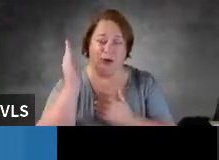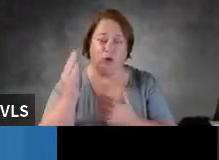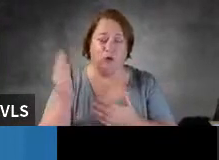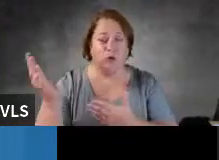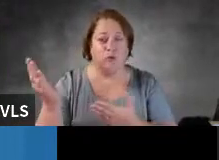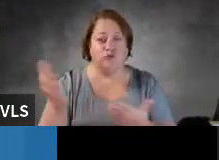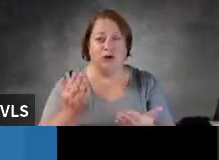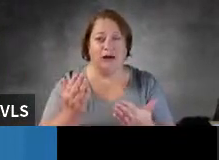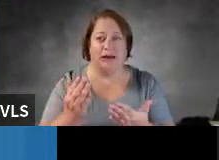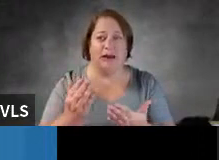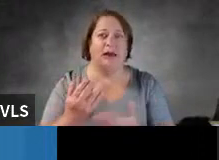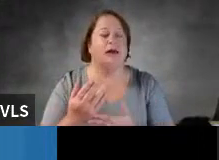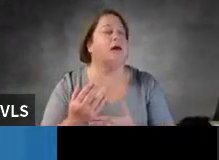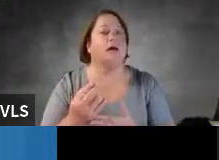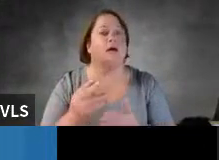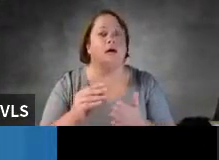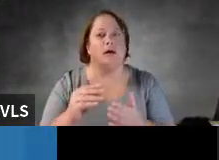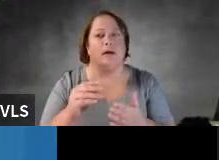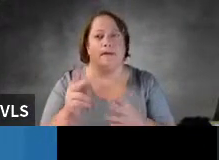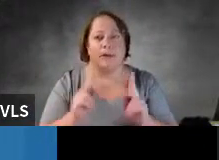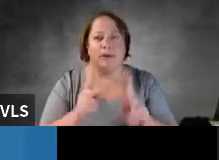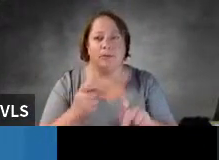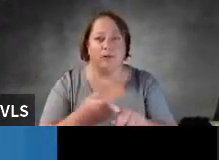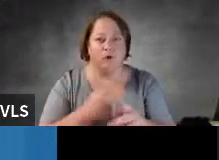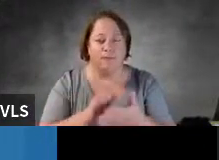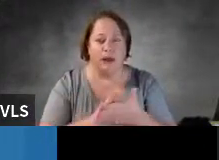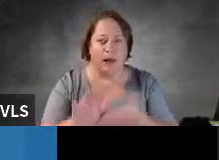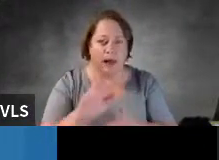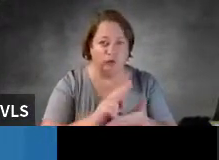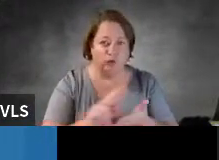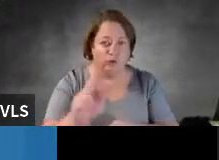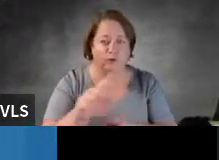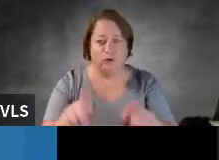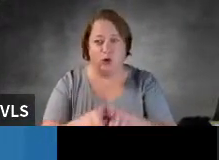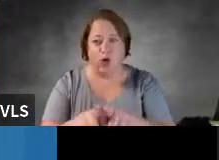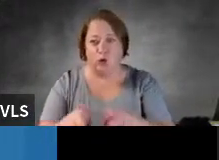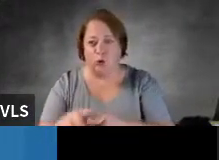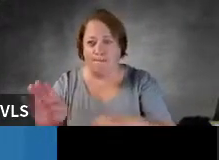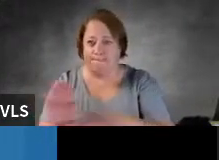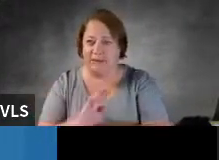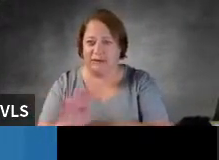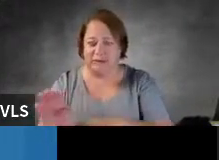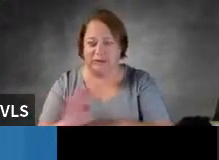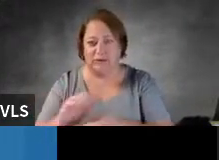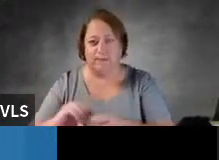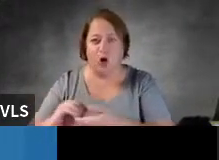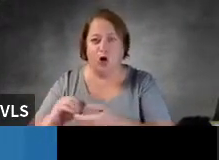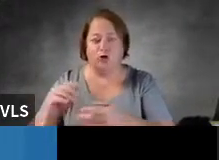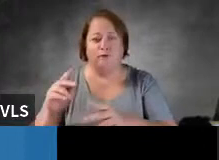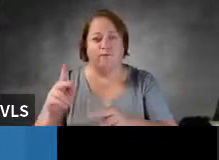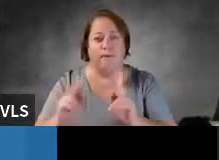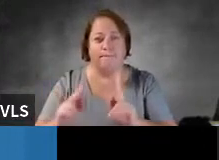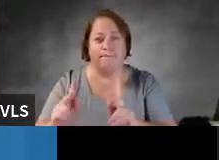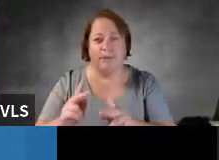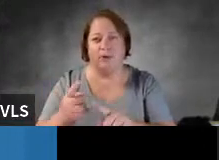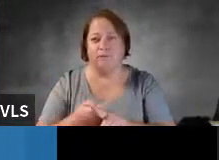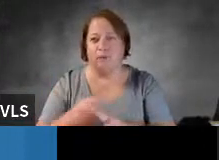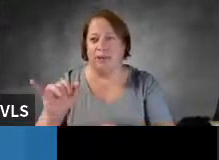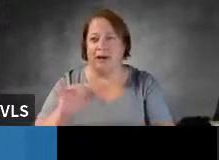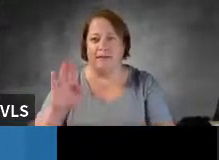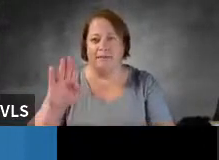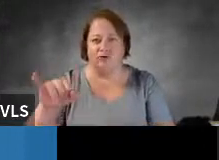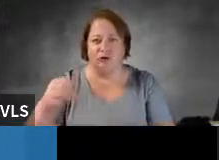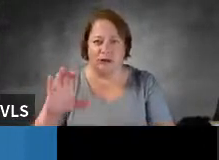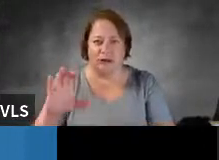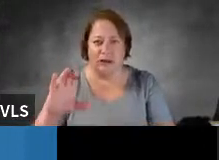our post-secondary partners from colleges and universities, as well as our business and industry partners from companies like BJC,